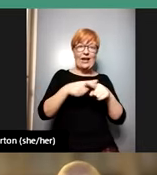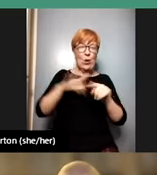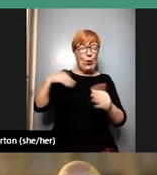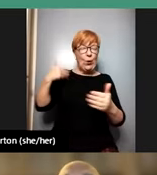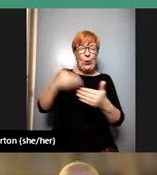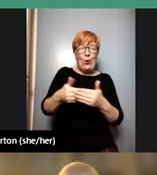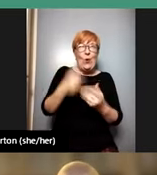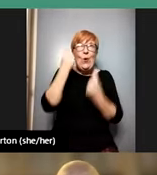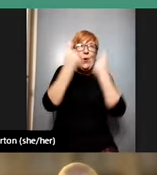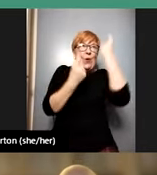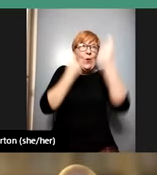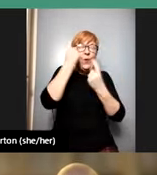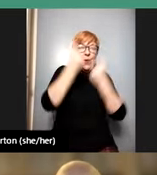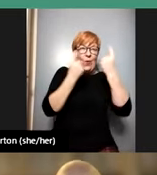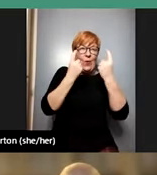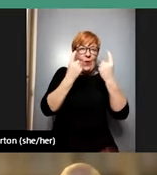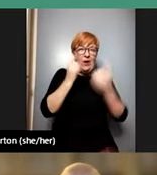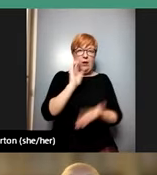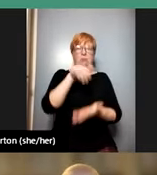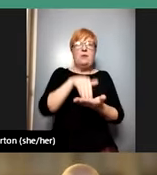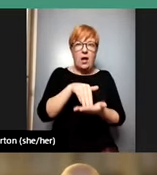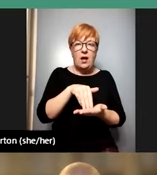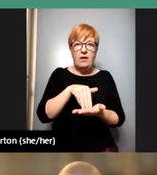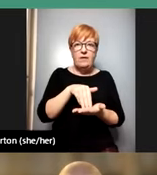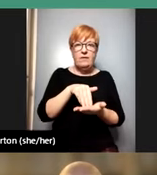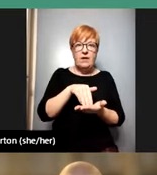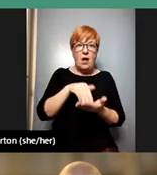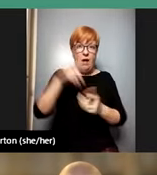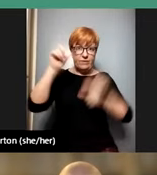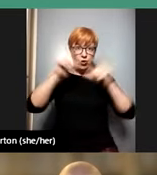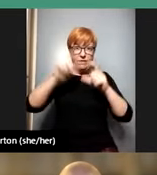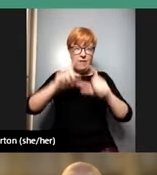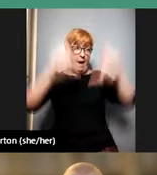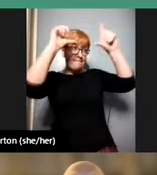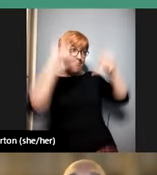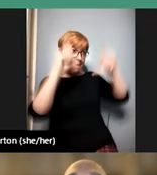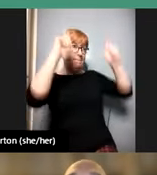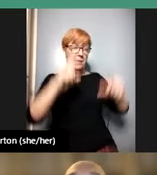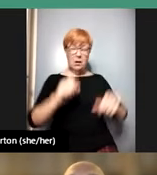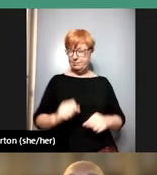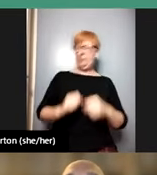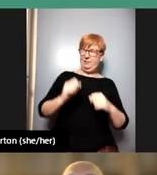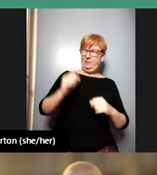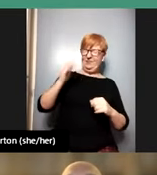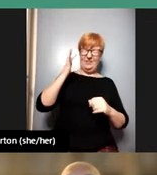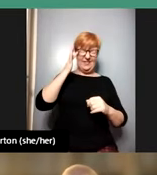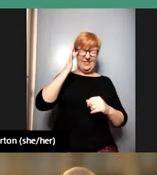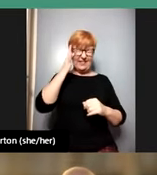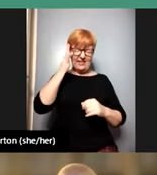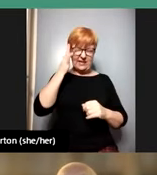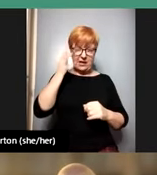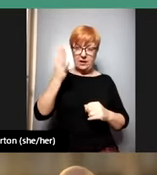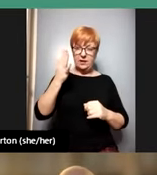fixes his image, flash bites his eye. A reporter in a black wool